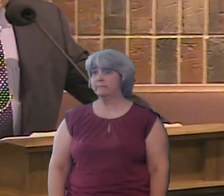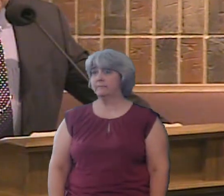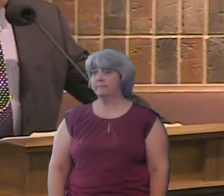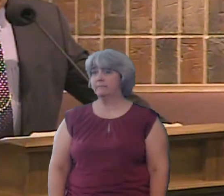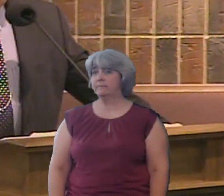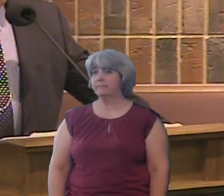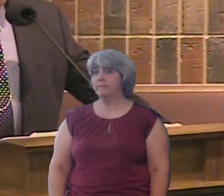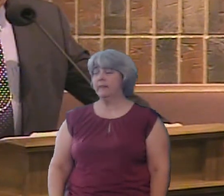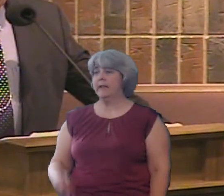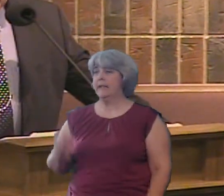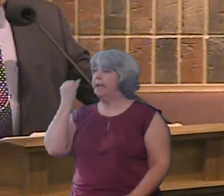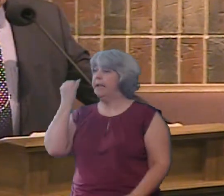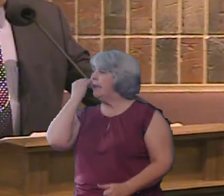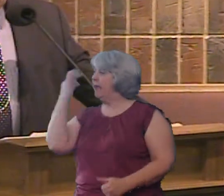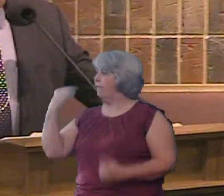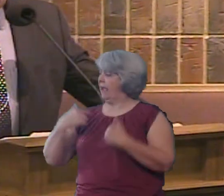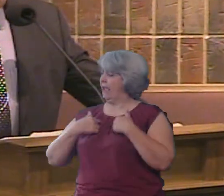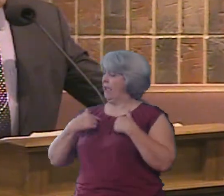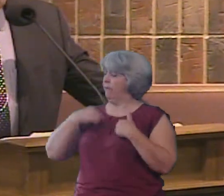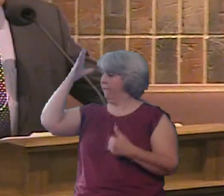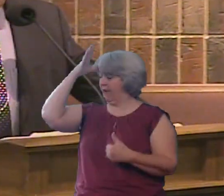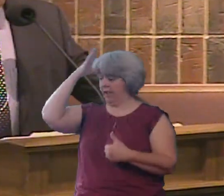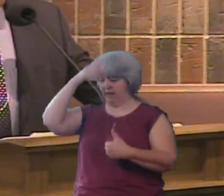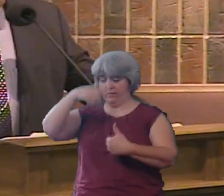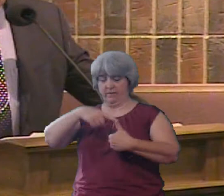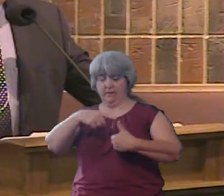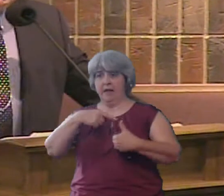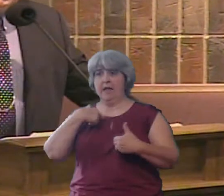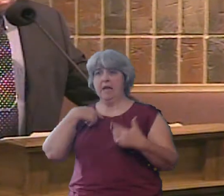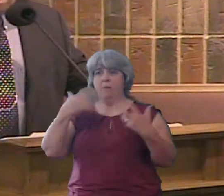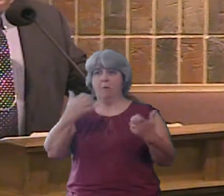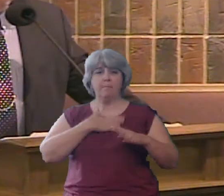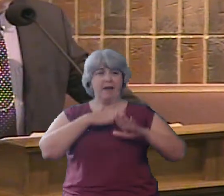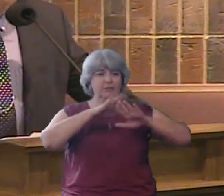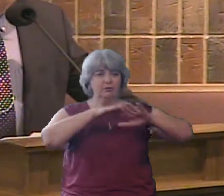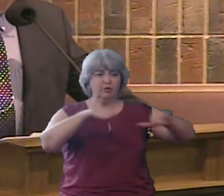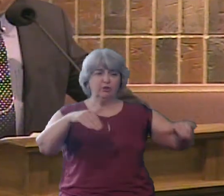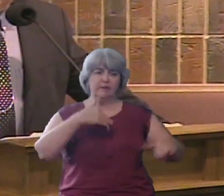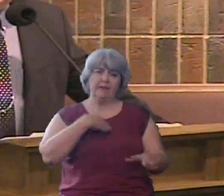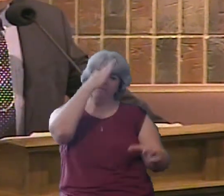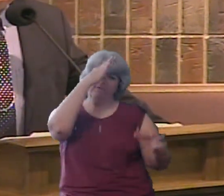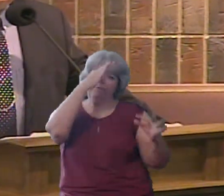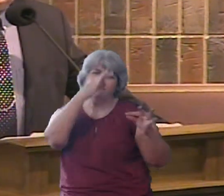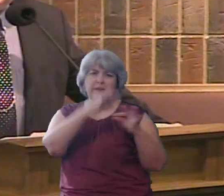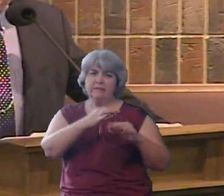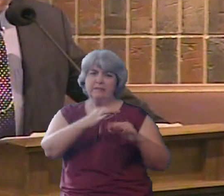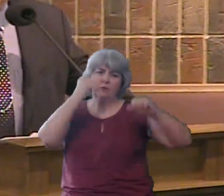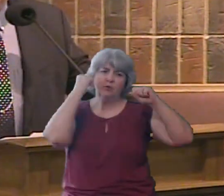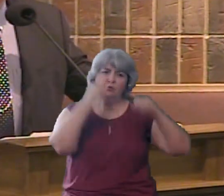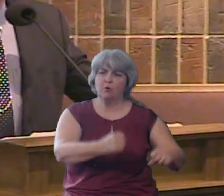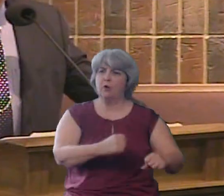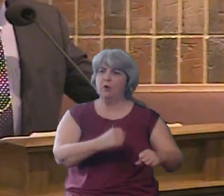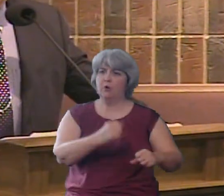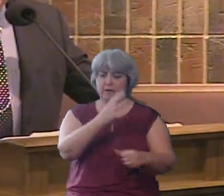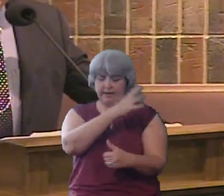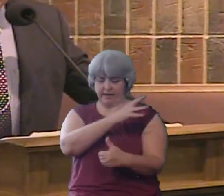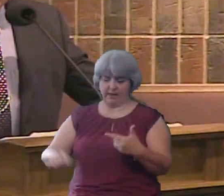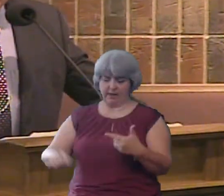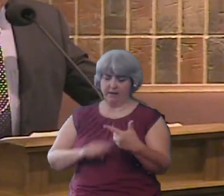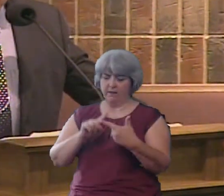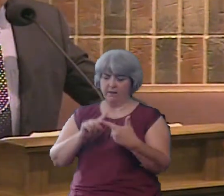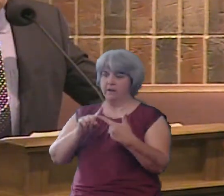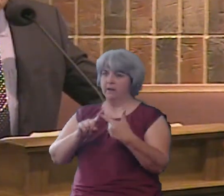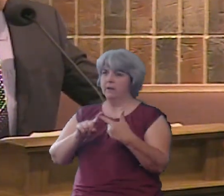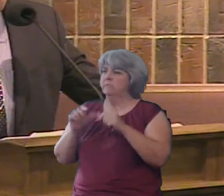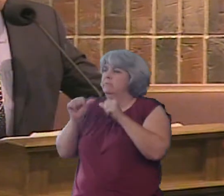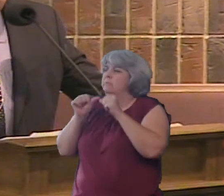If I were a father, I'd want for my children not only an unshakable faith, but an unquenchable hope. Number two,